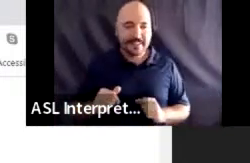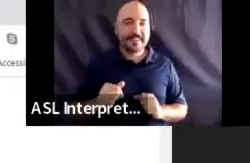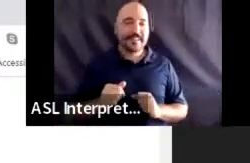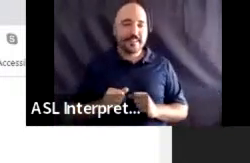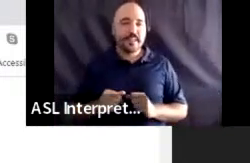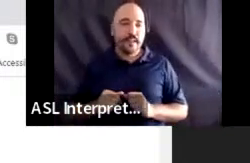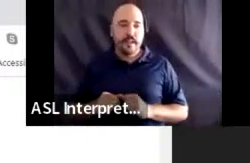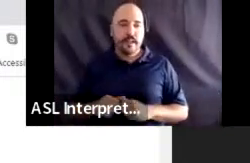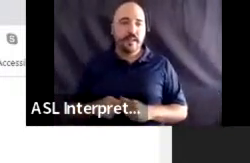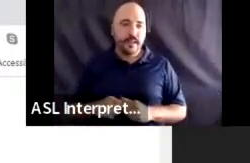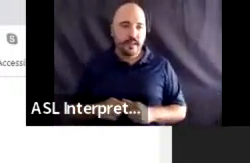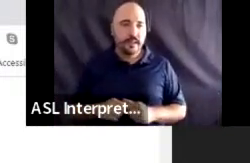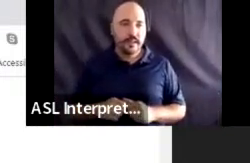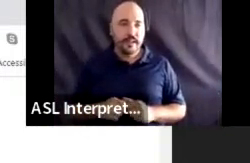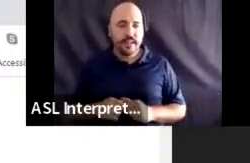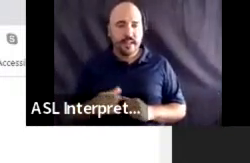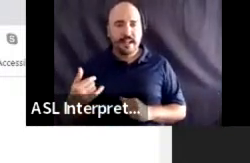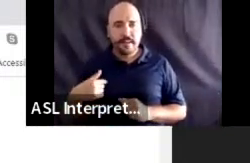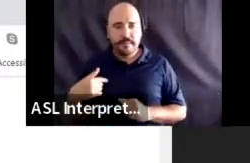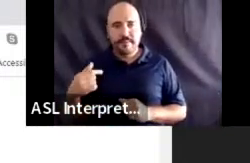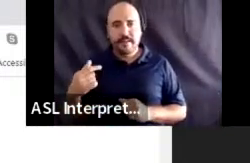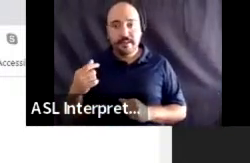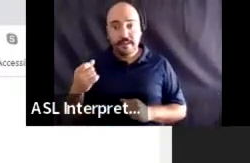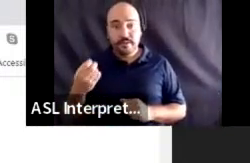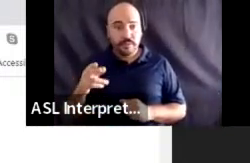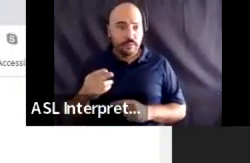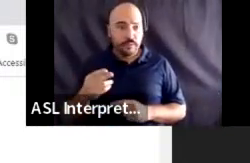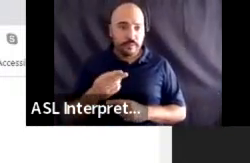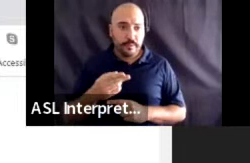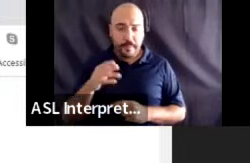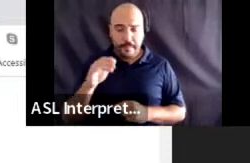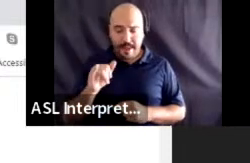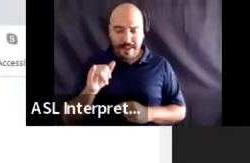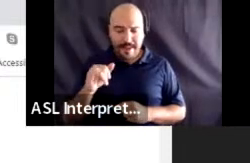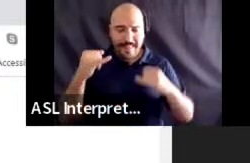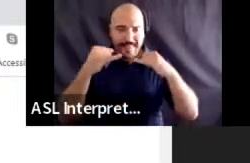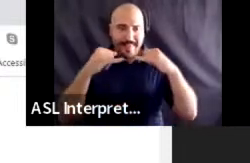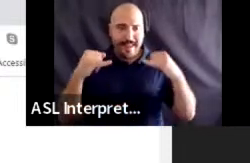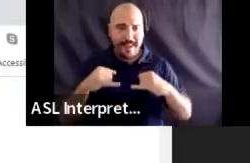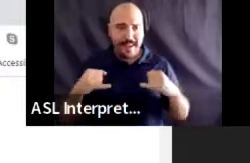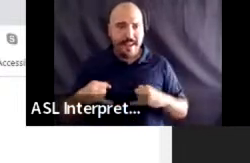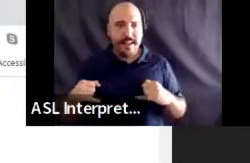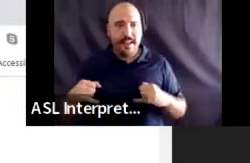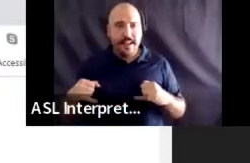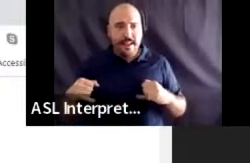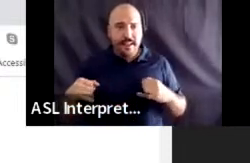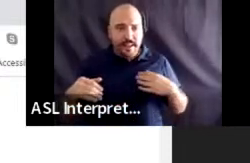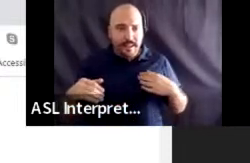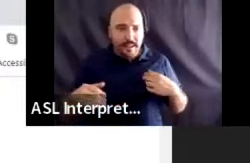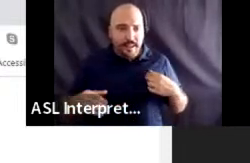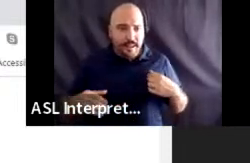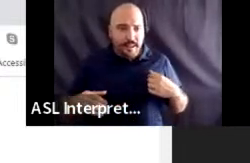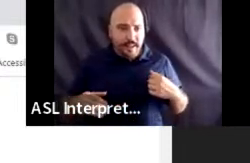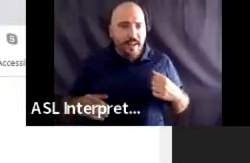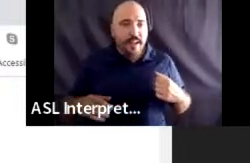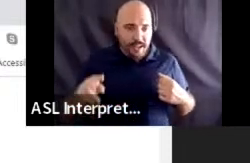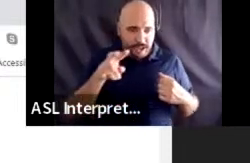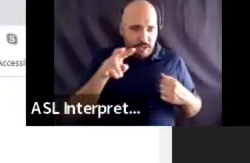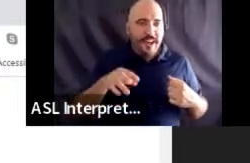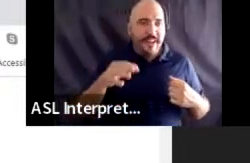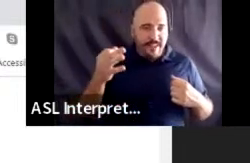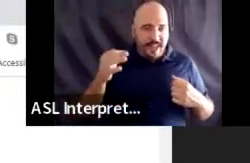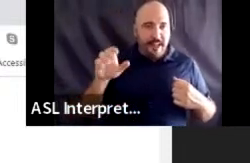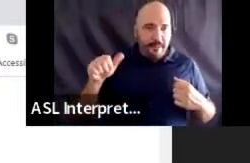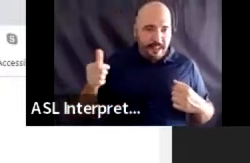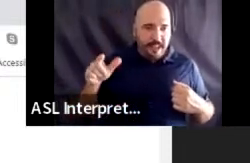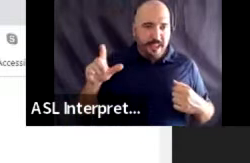I can now navigate by by line. Visited. Heading level 3. Same page. Link. Friday, December 10th,